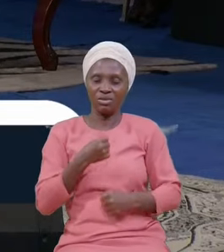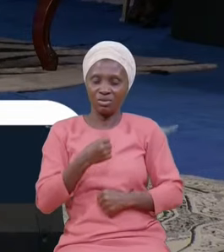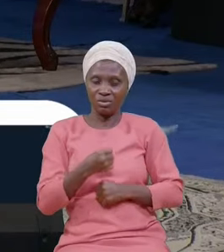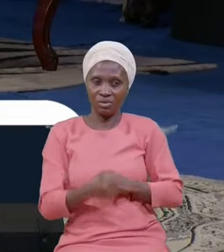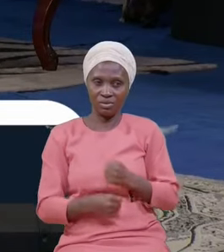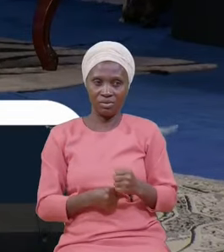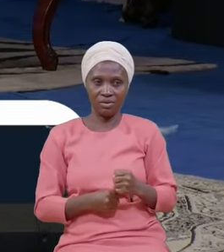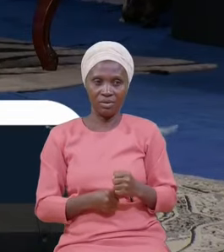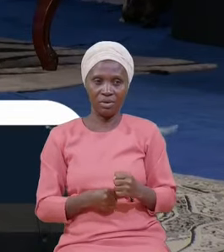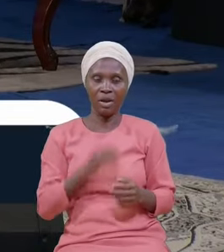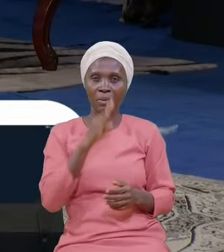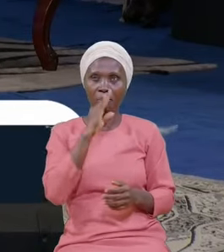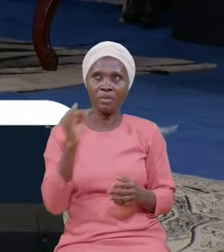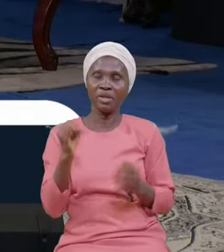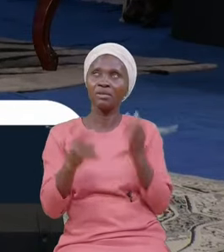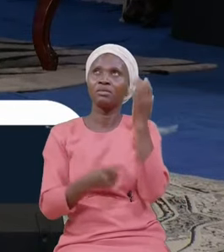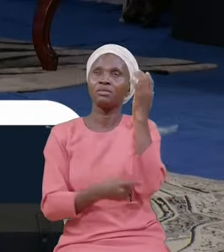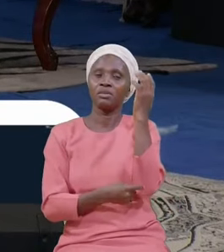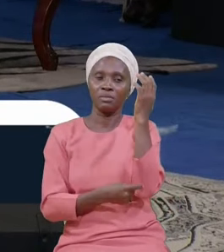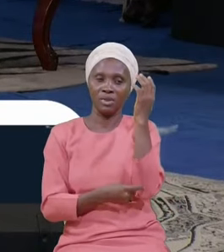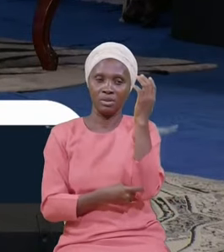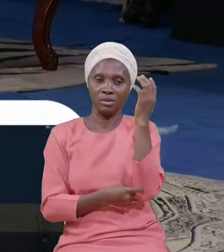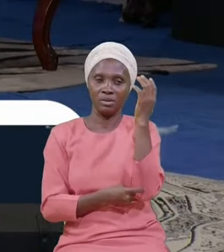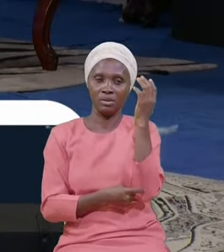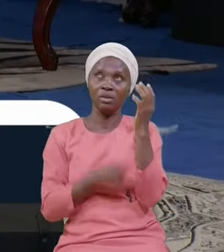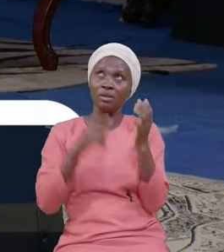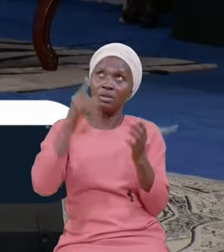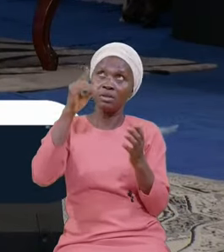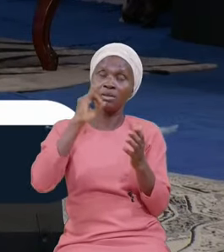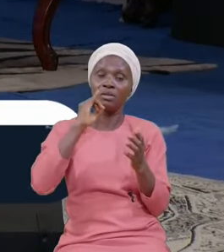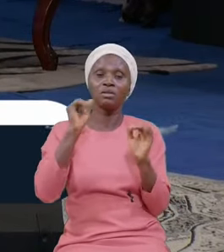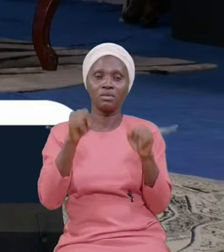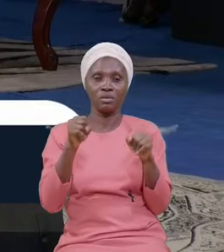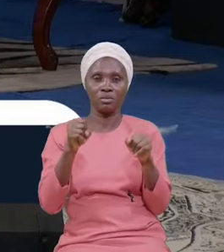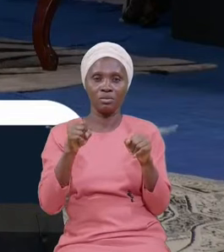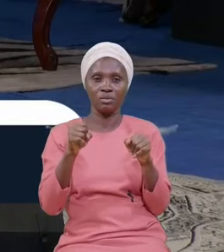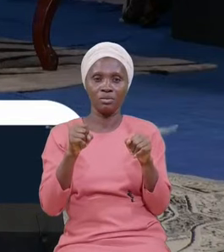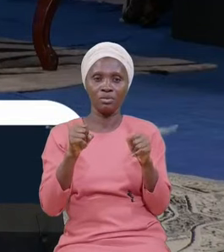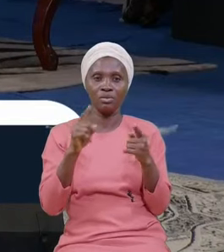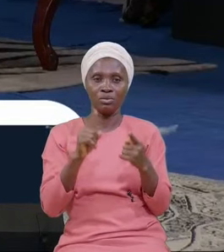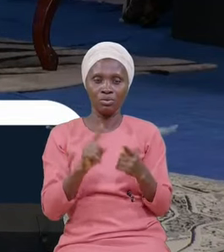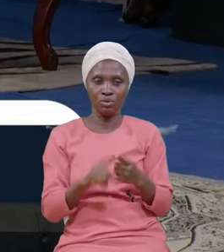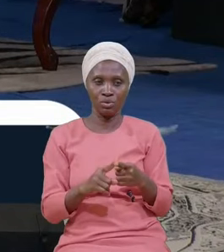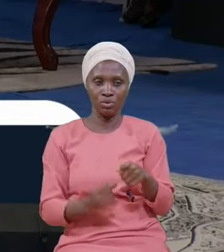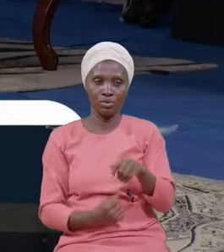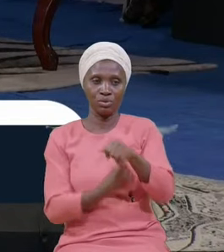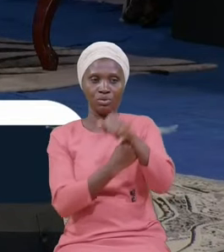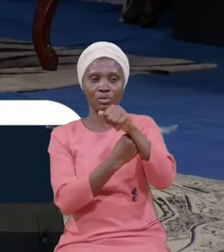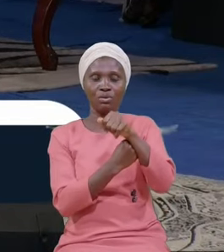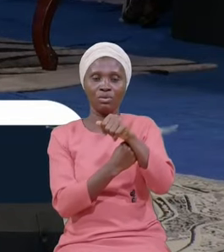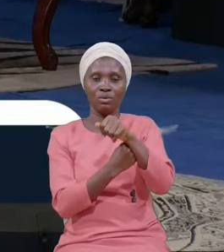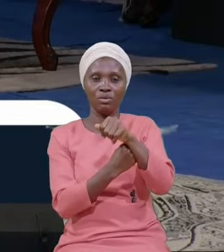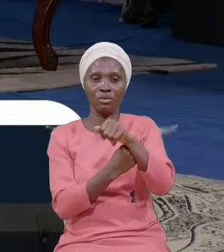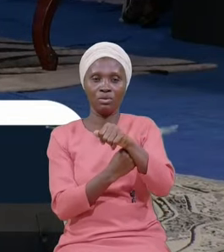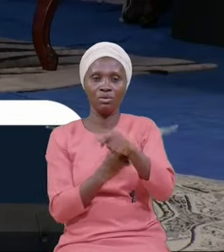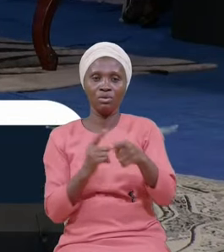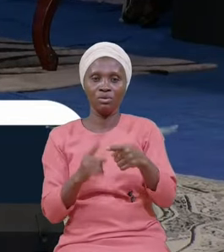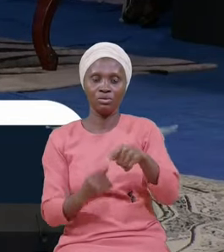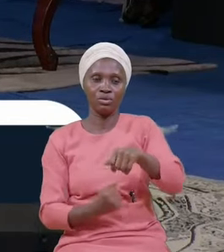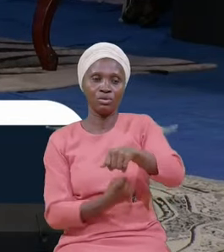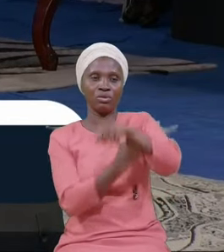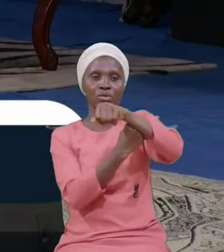being tempted he is able to suer to s h to